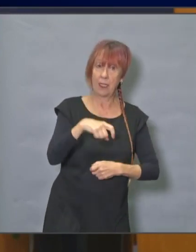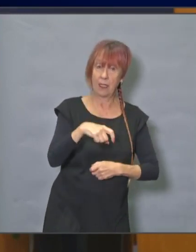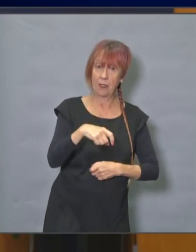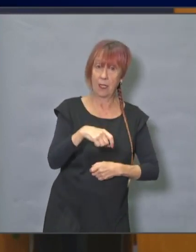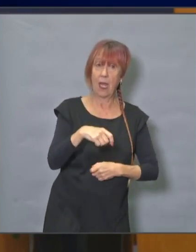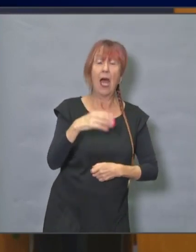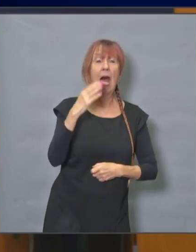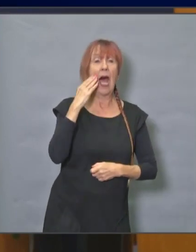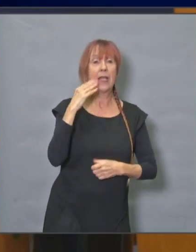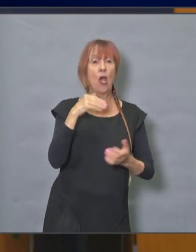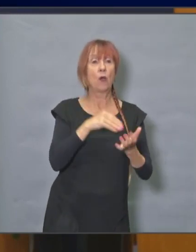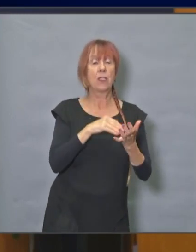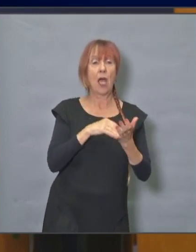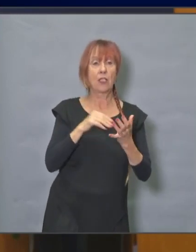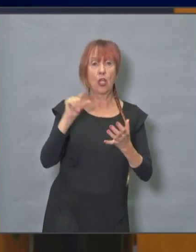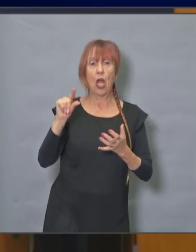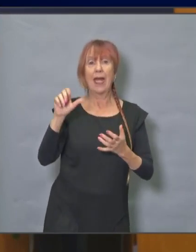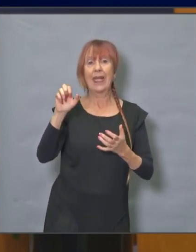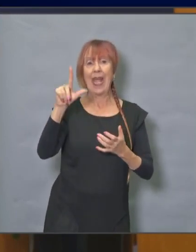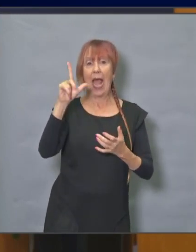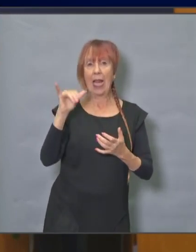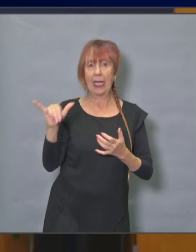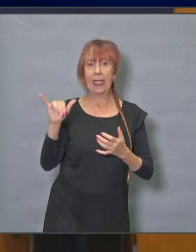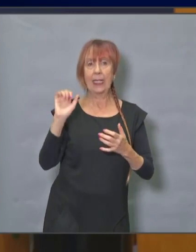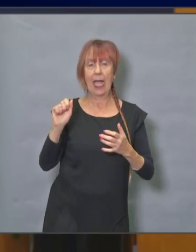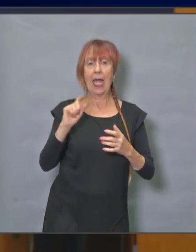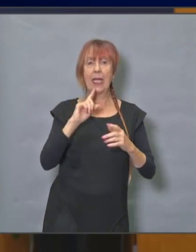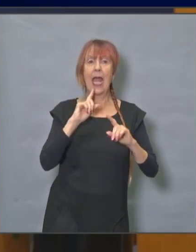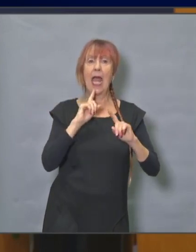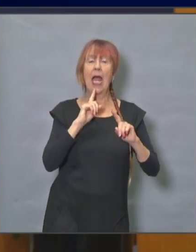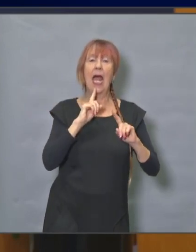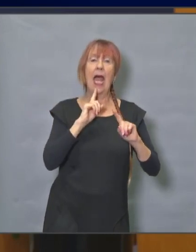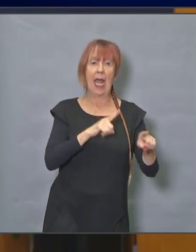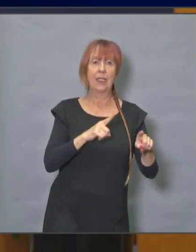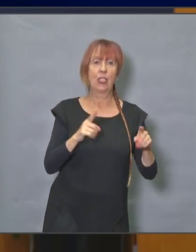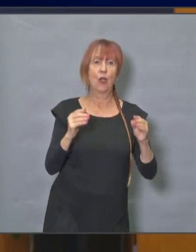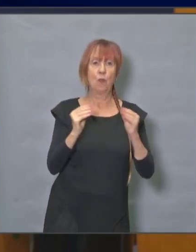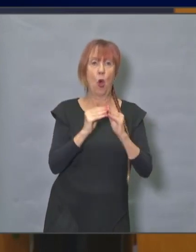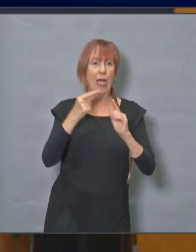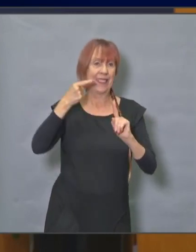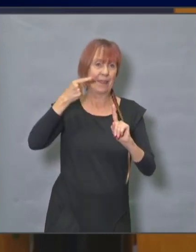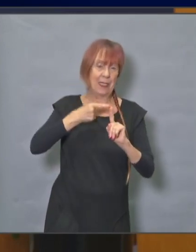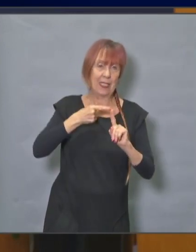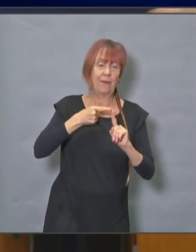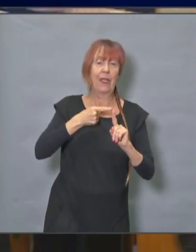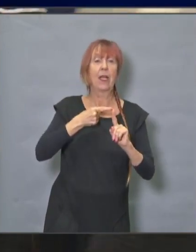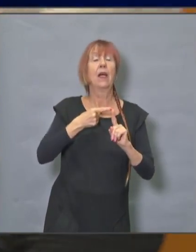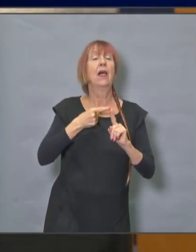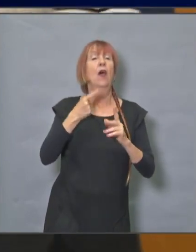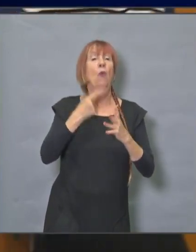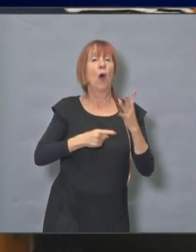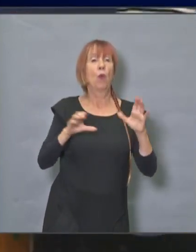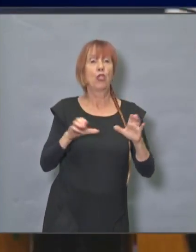can answer specifically about what we're doing to get better information around testing.